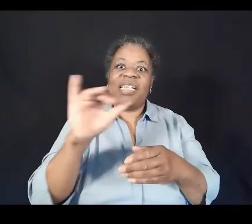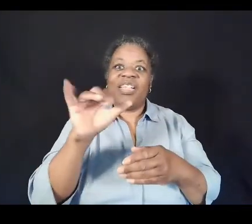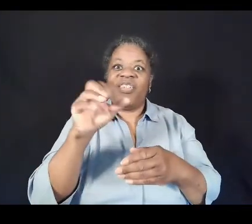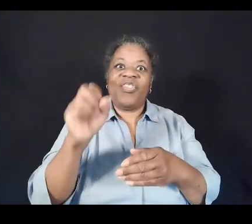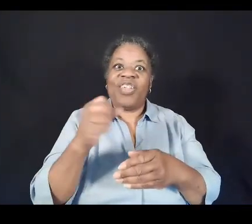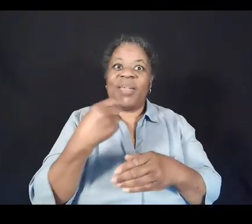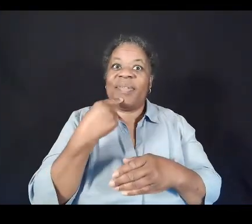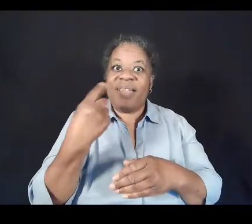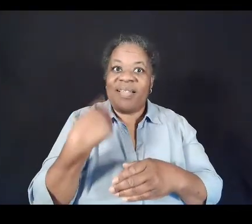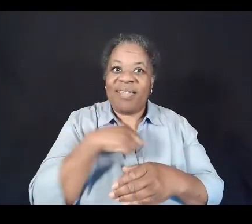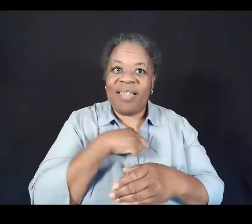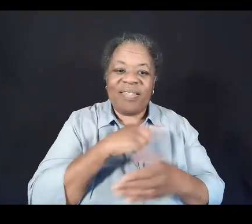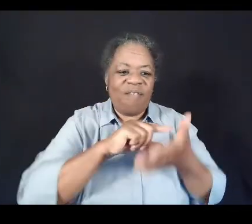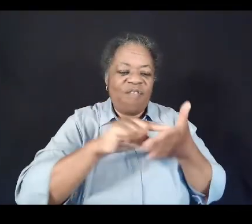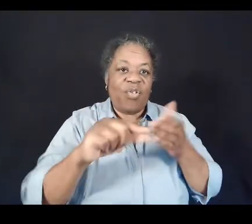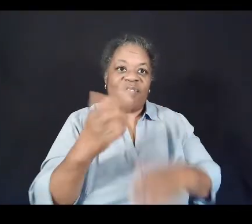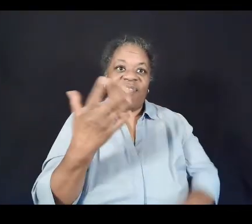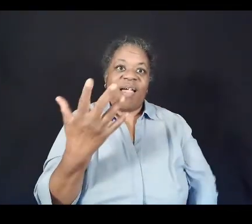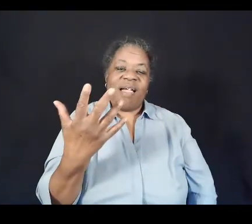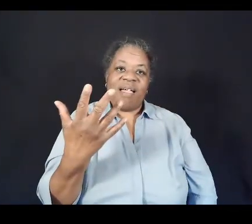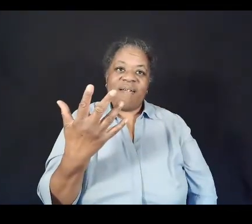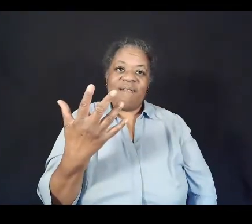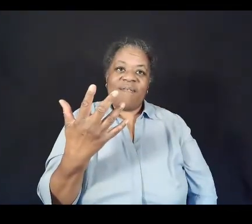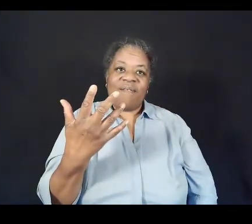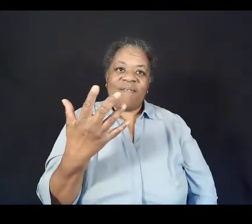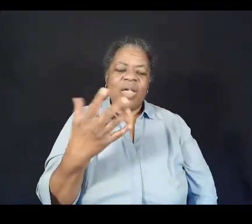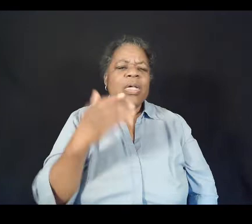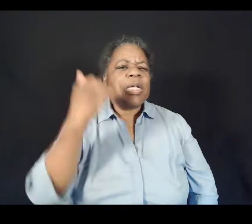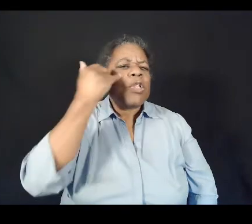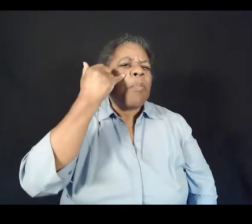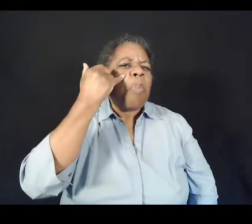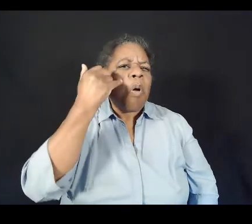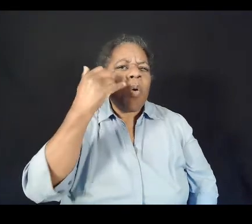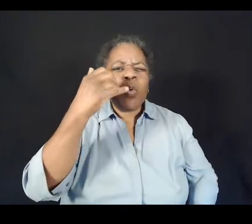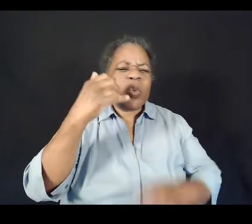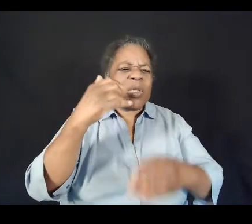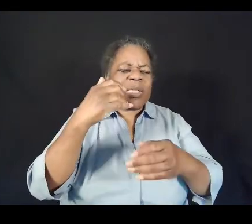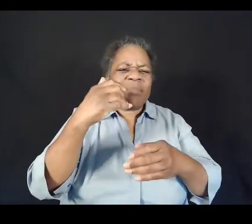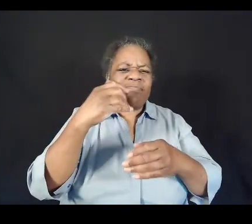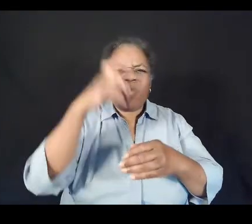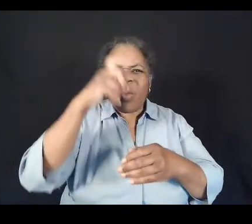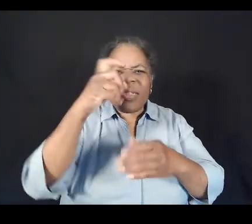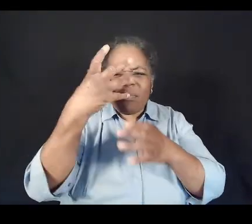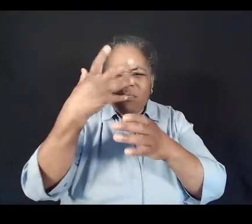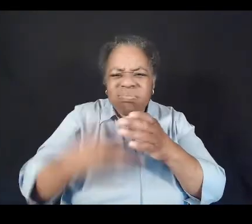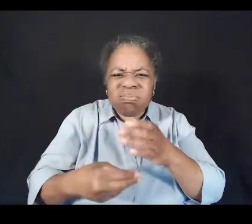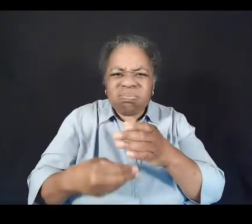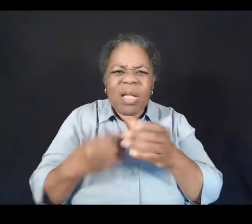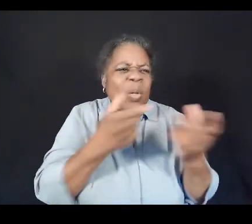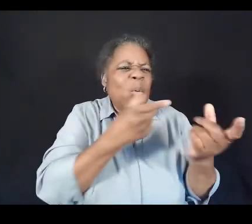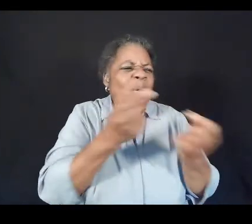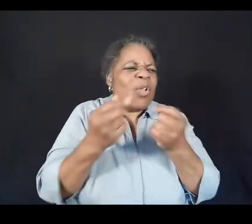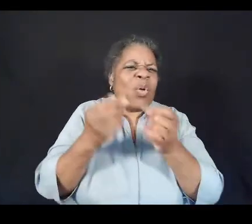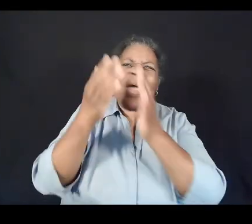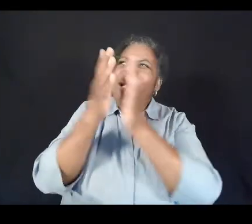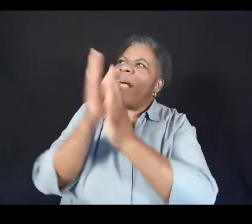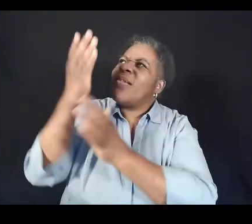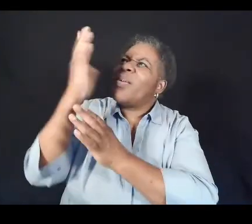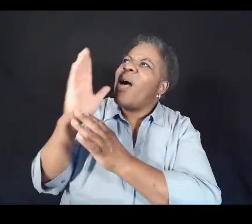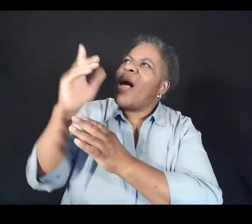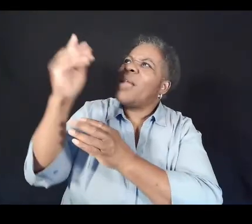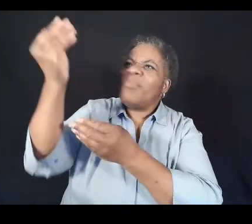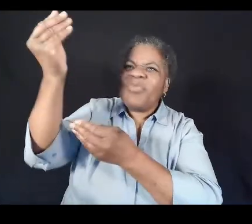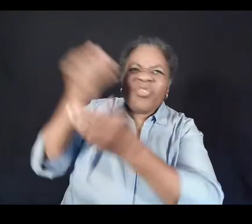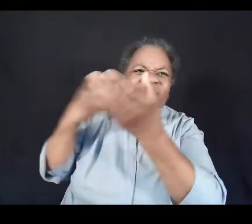Look at verse 5. If any of you lacks wisdom, you should ask God, who gives generously to all without finding